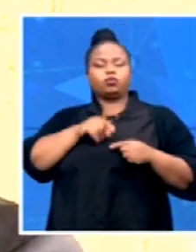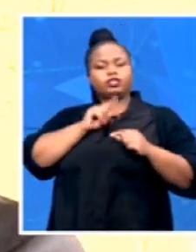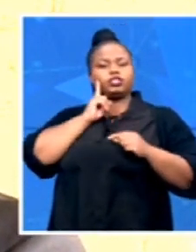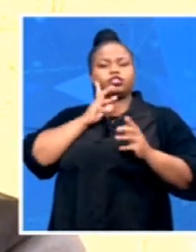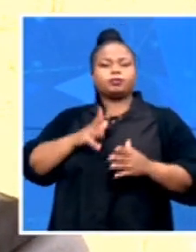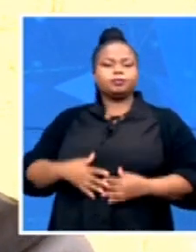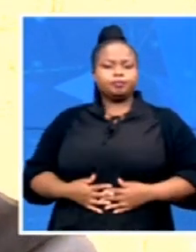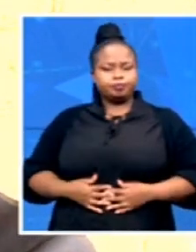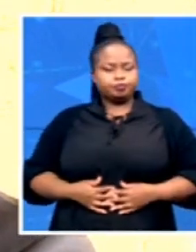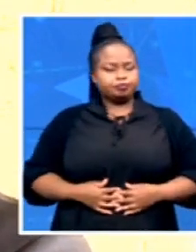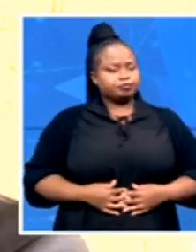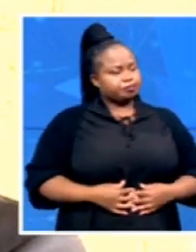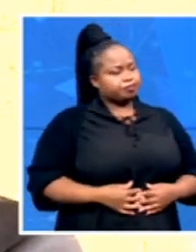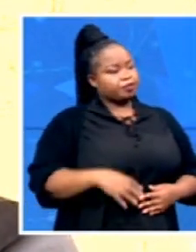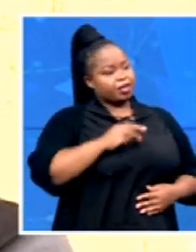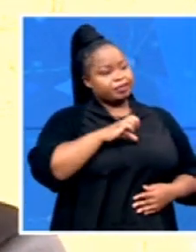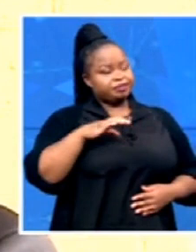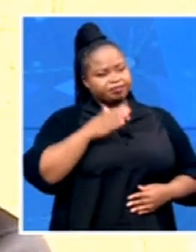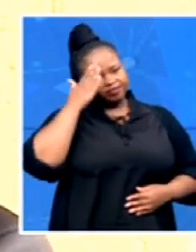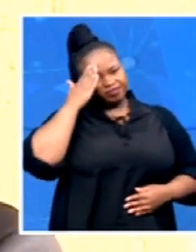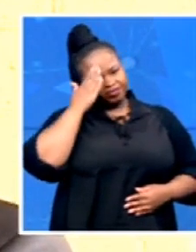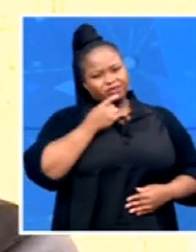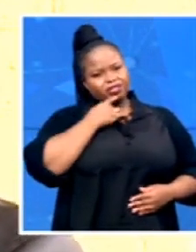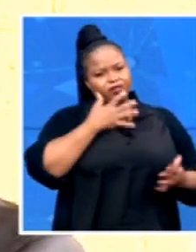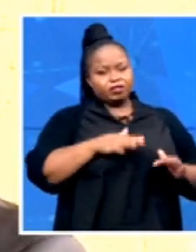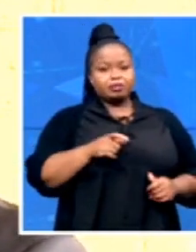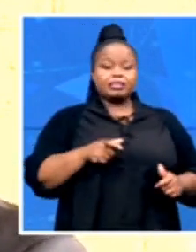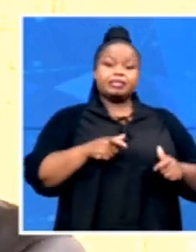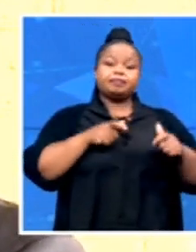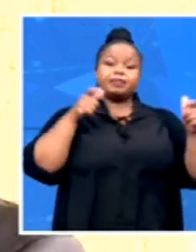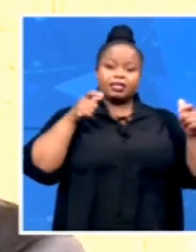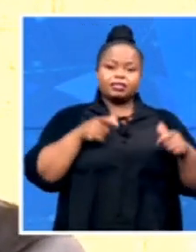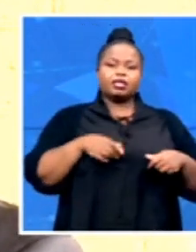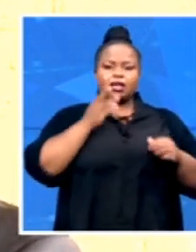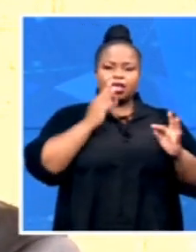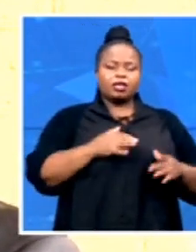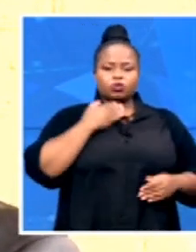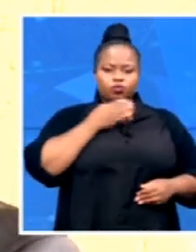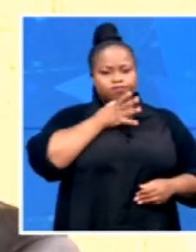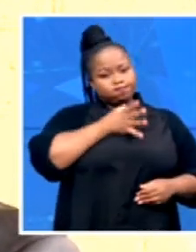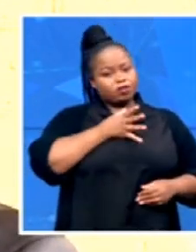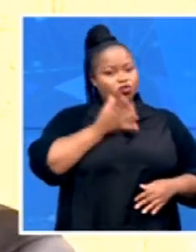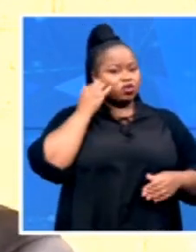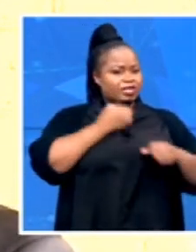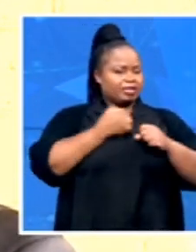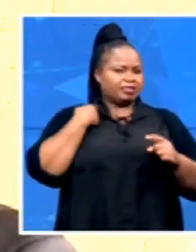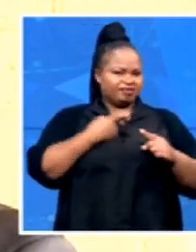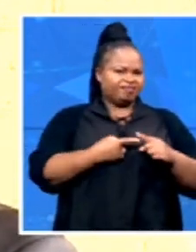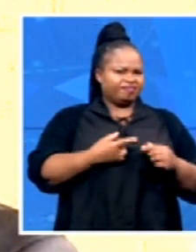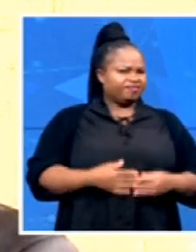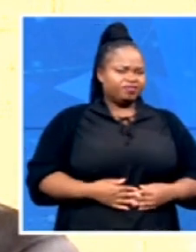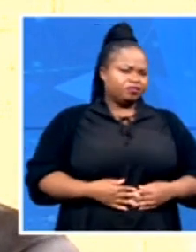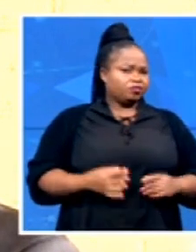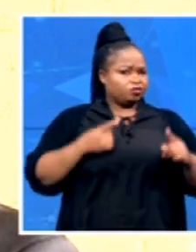you've mentioned that this is the biggest number of learners you've had over the years. How do you ensure that you prepare an adequate